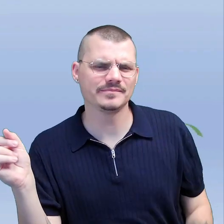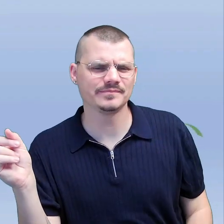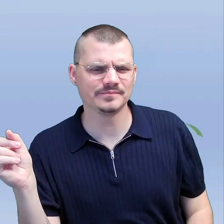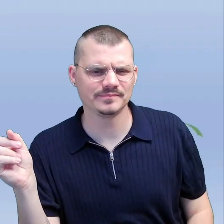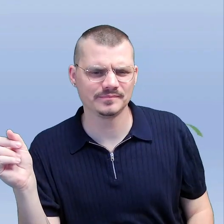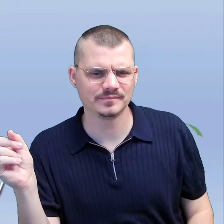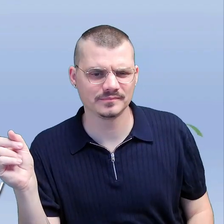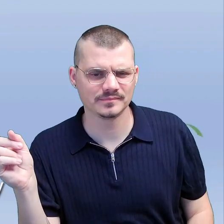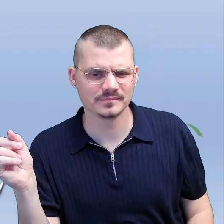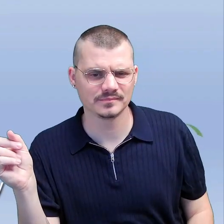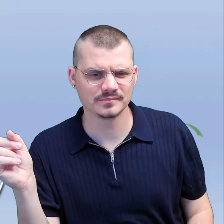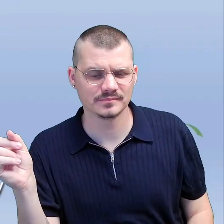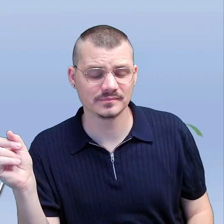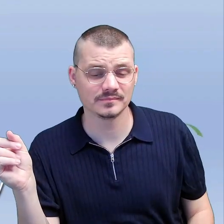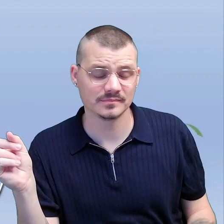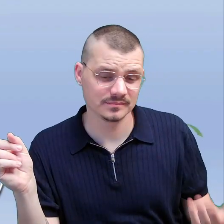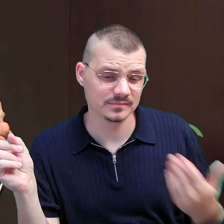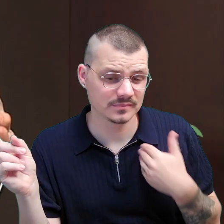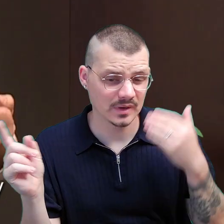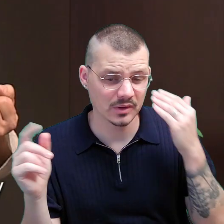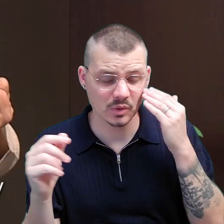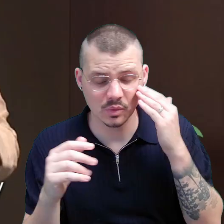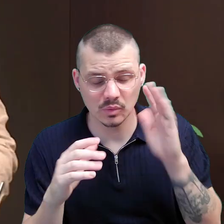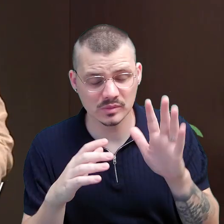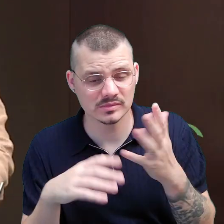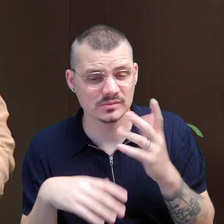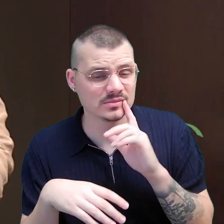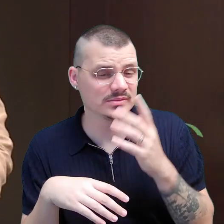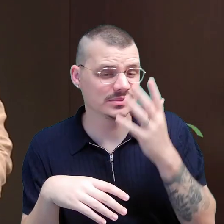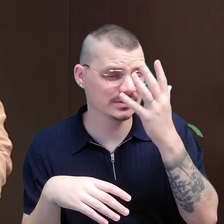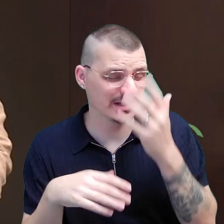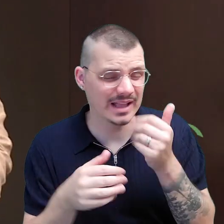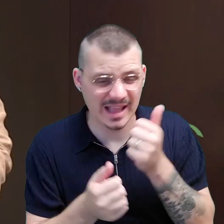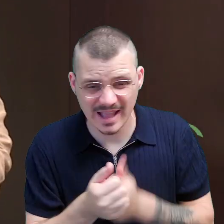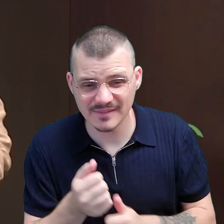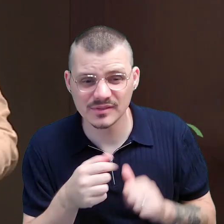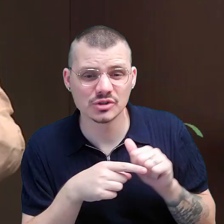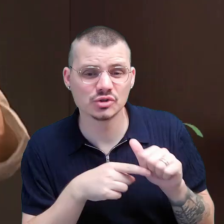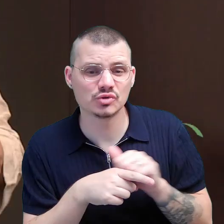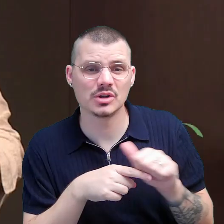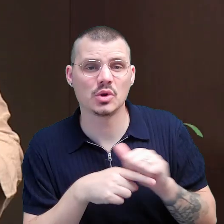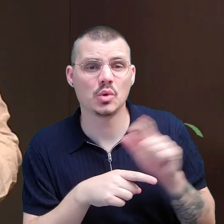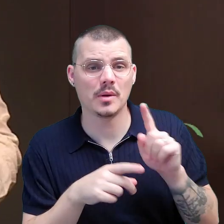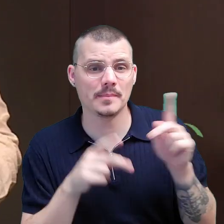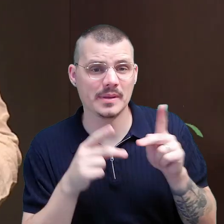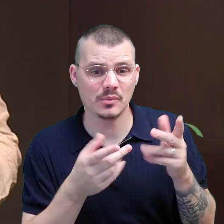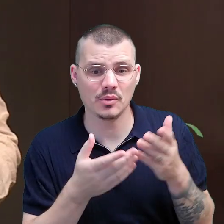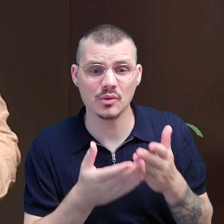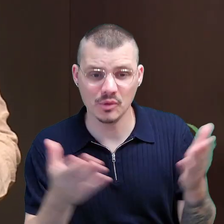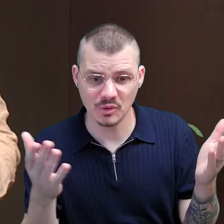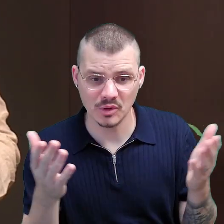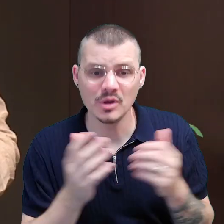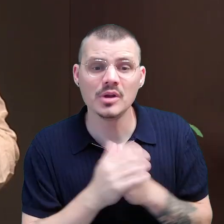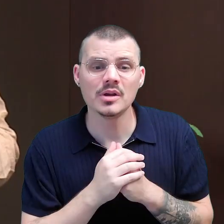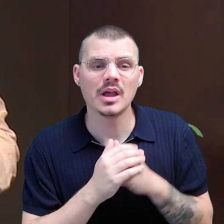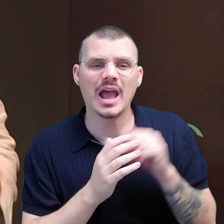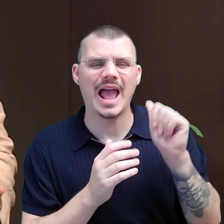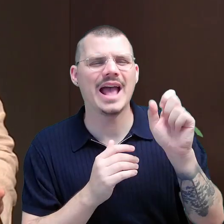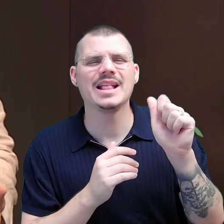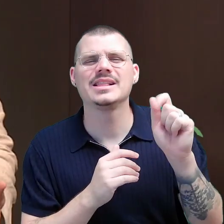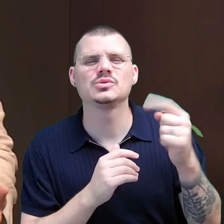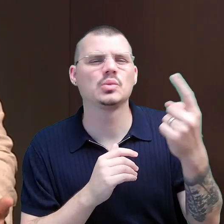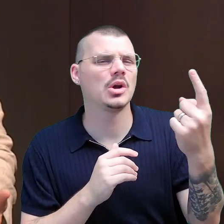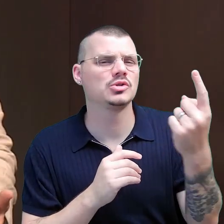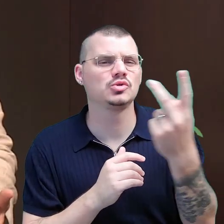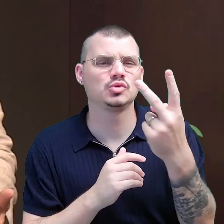Right? Anybody, I know sadly in almost every seminar where there's people present, at least one or